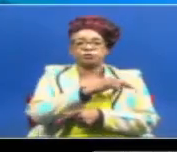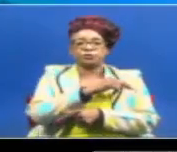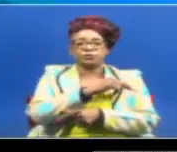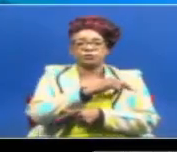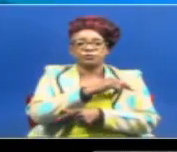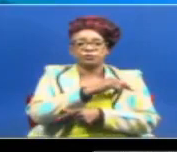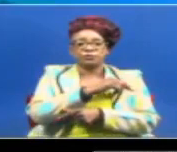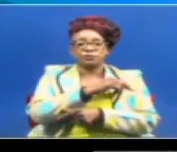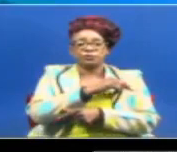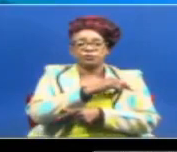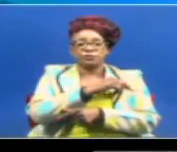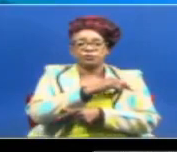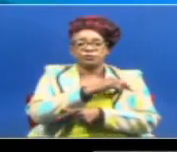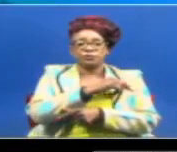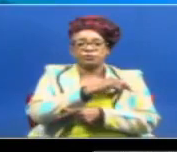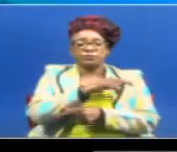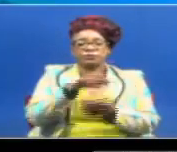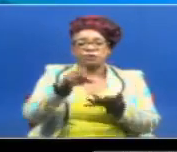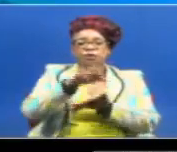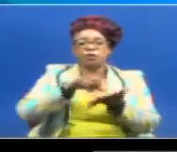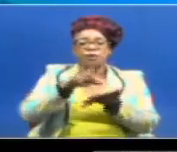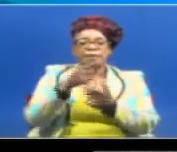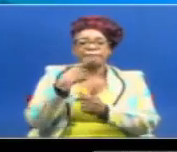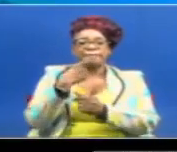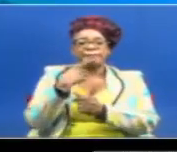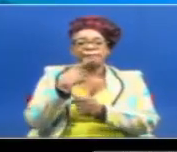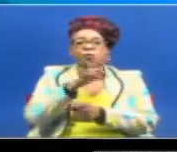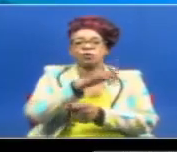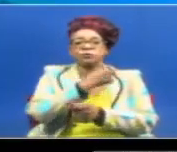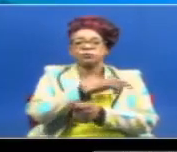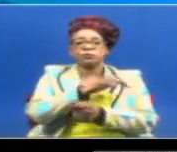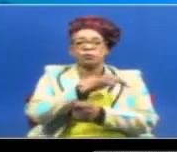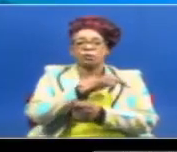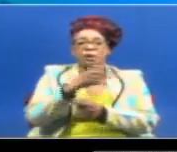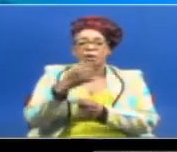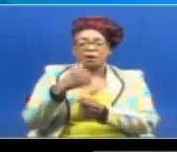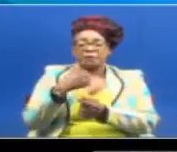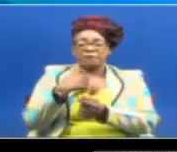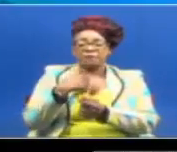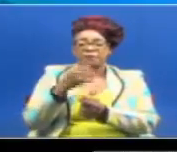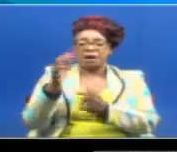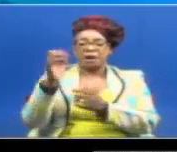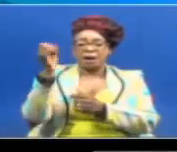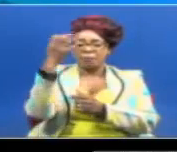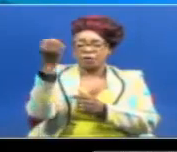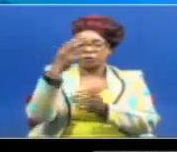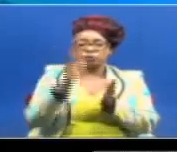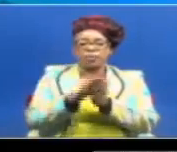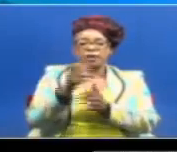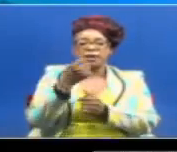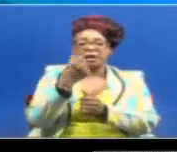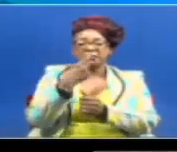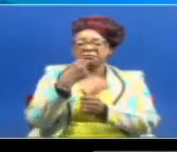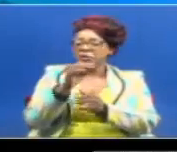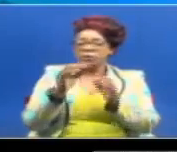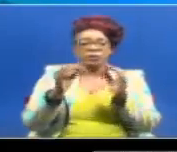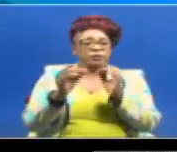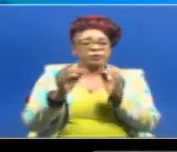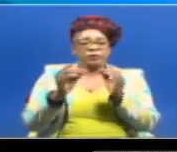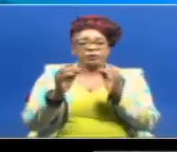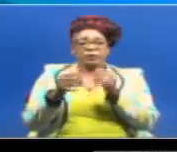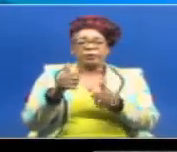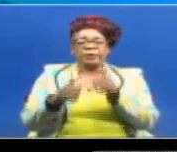Marigat Hospital, I beg your pardon. The locals say the hospital lacks drugs, ambulances, as well as a sufficient workforce. They